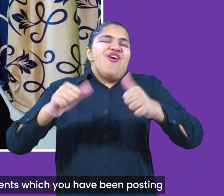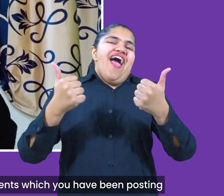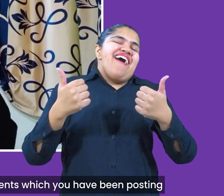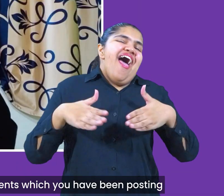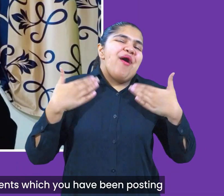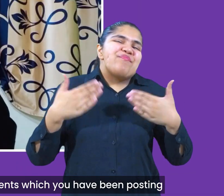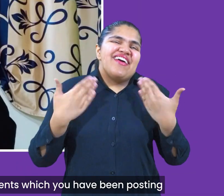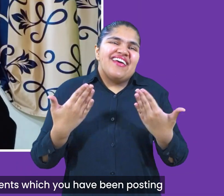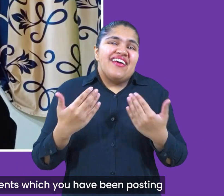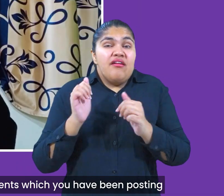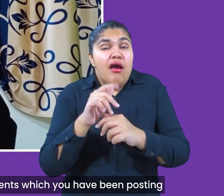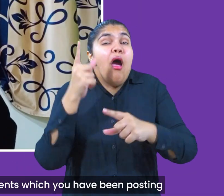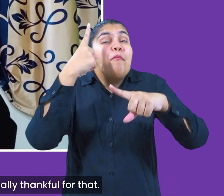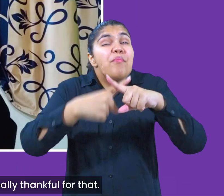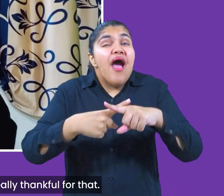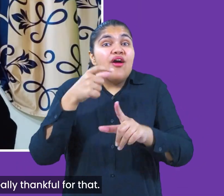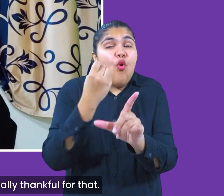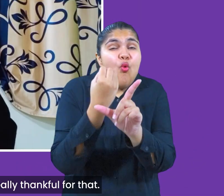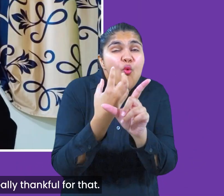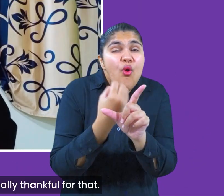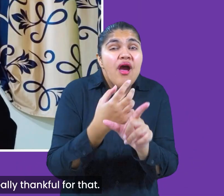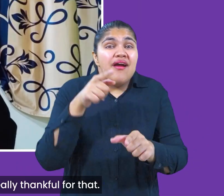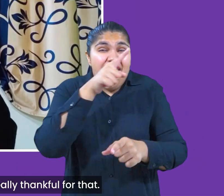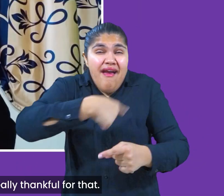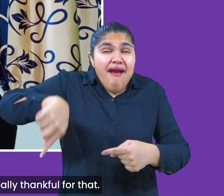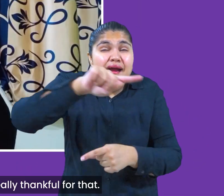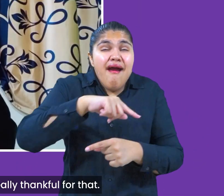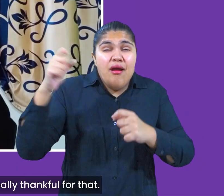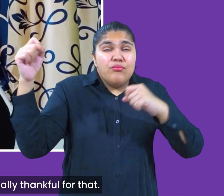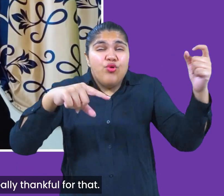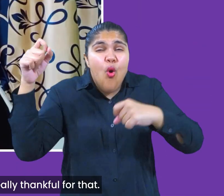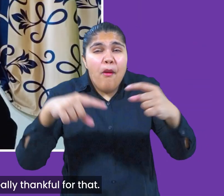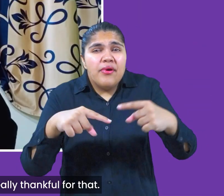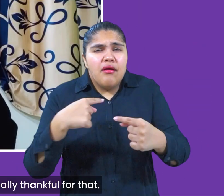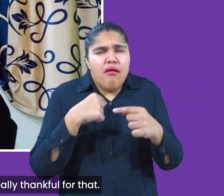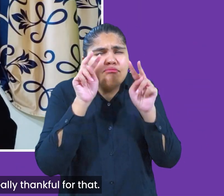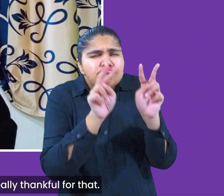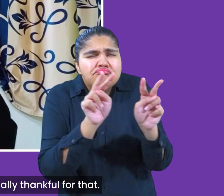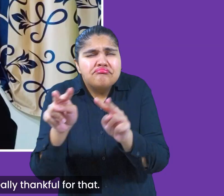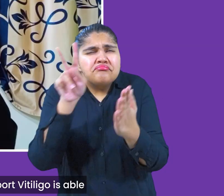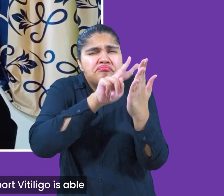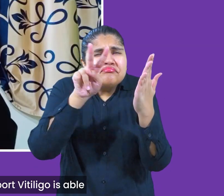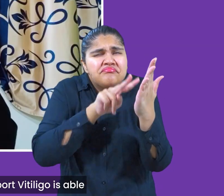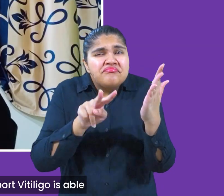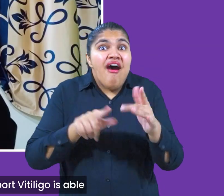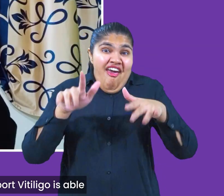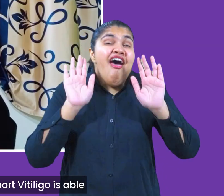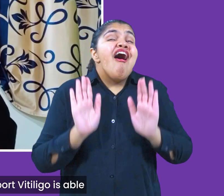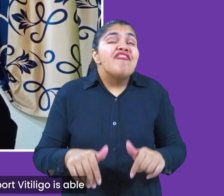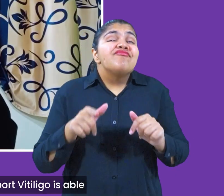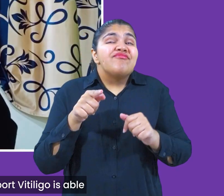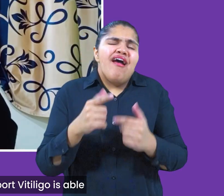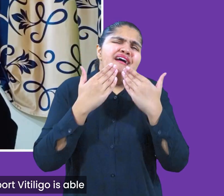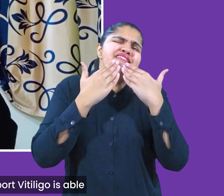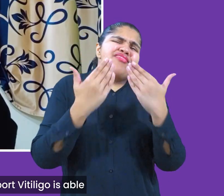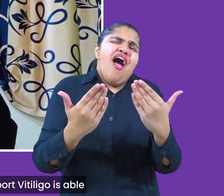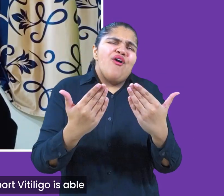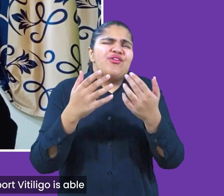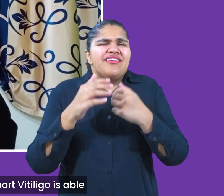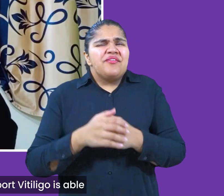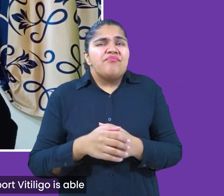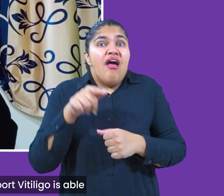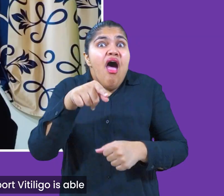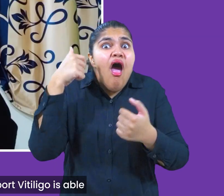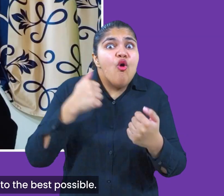comments which you have been posting in the YouTube channel, and I'm really thankful for that. And also I'm glad that like